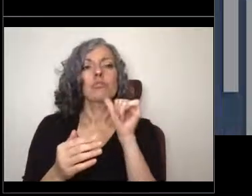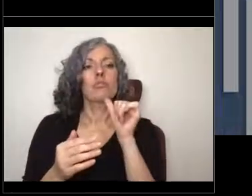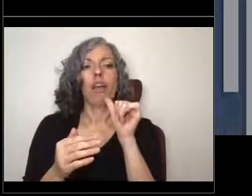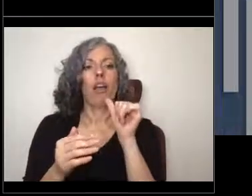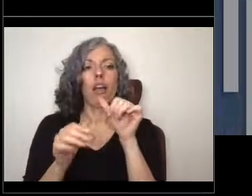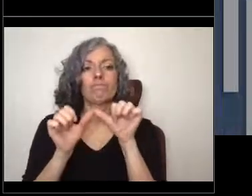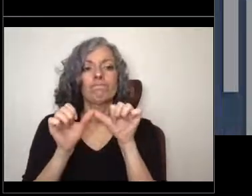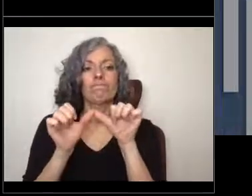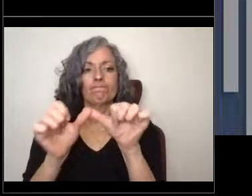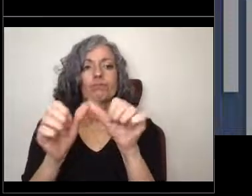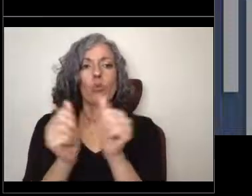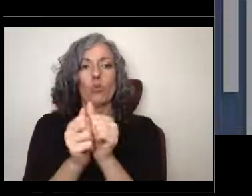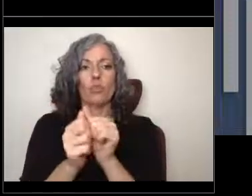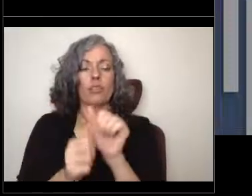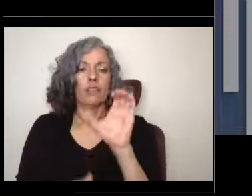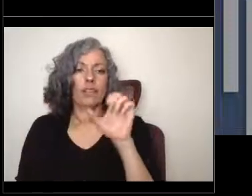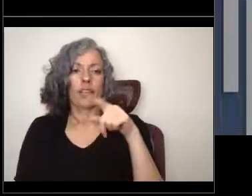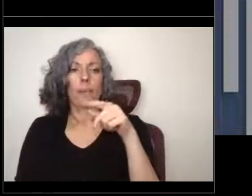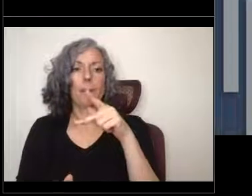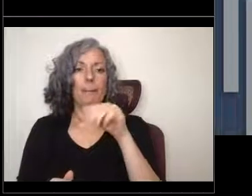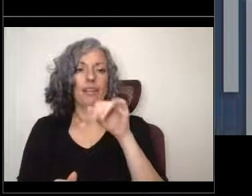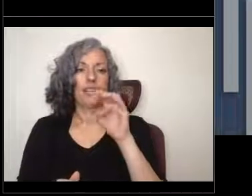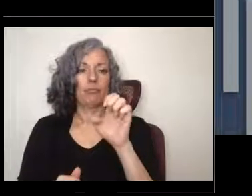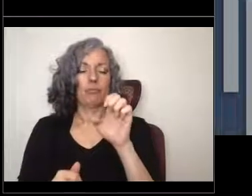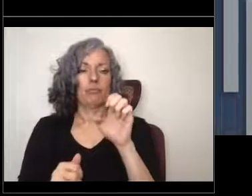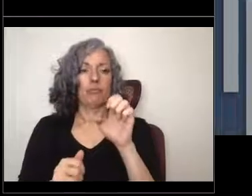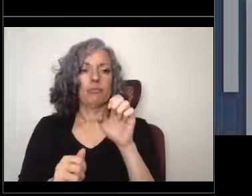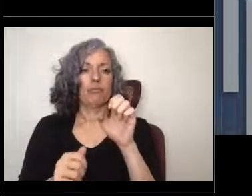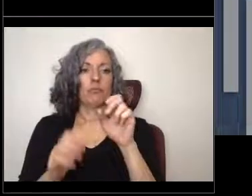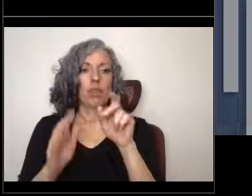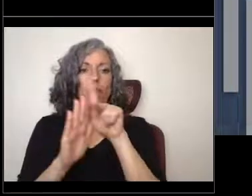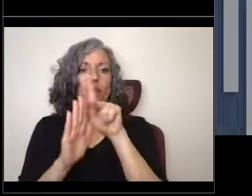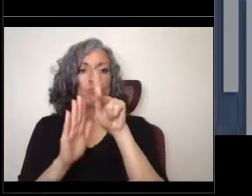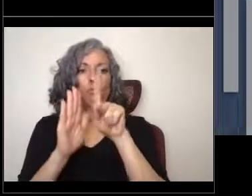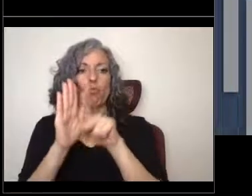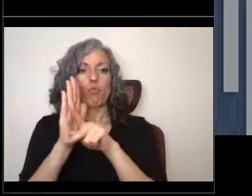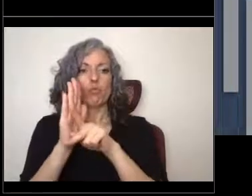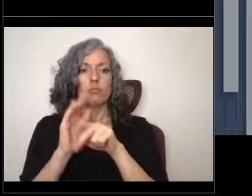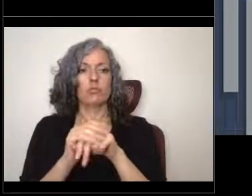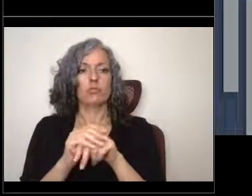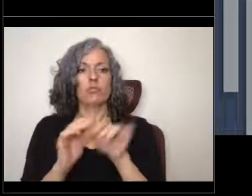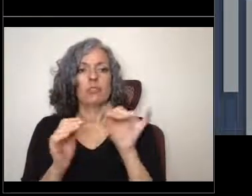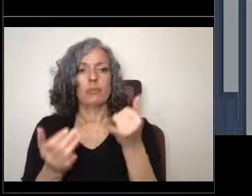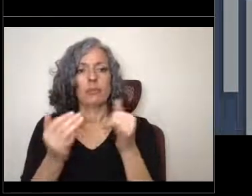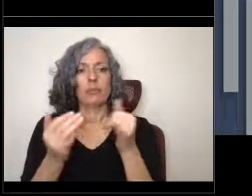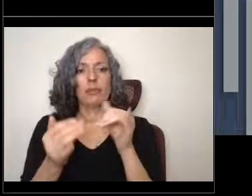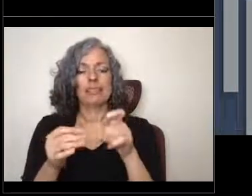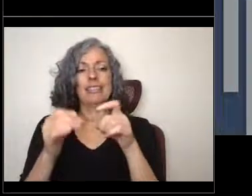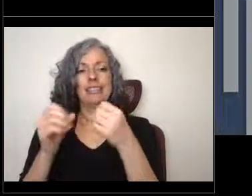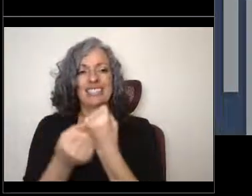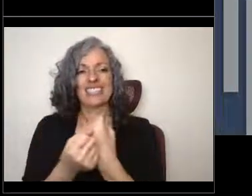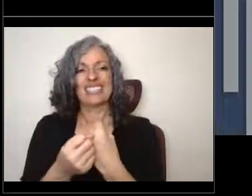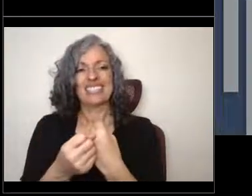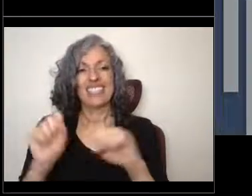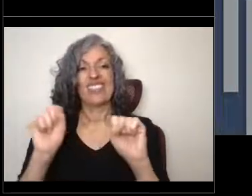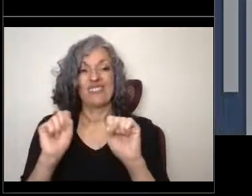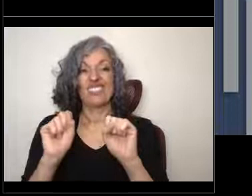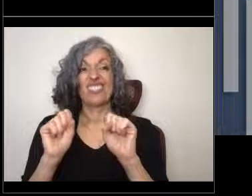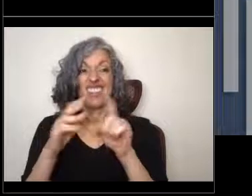CAPTI principles in the rural context and may disadvantage critically needed safety, freight, and evacuation projects in